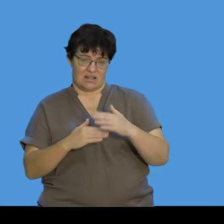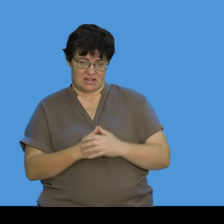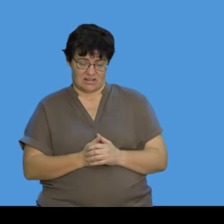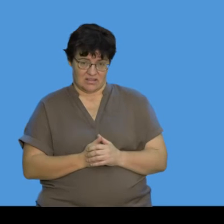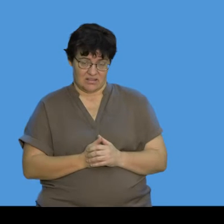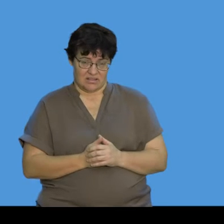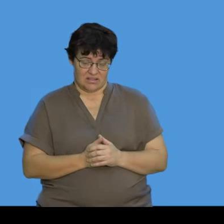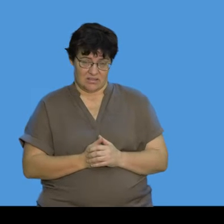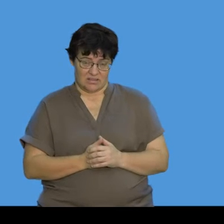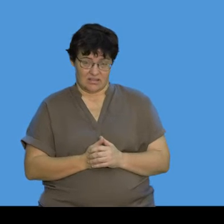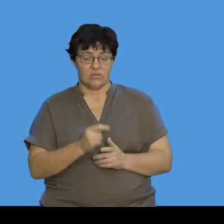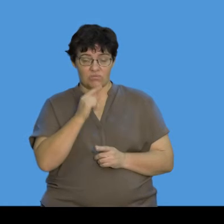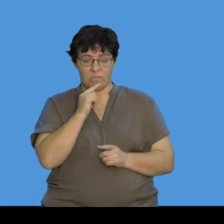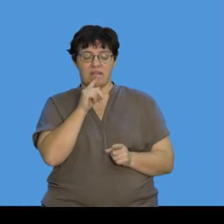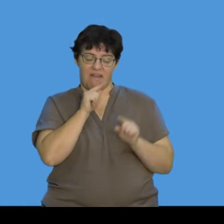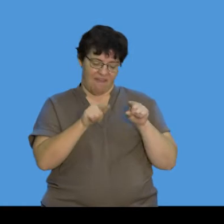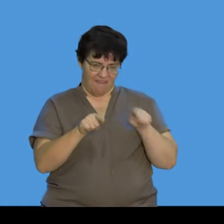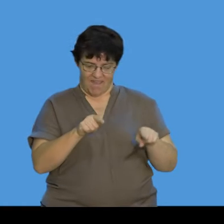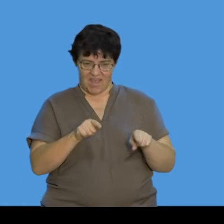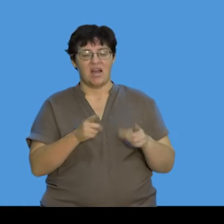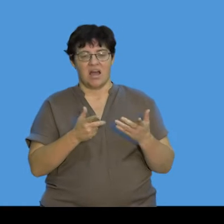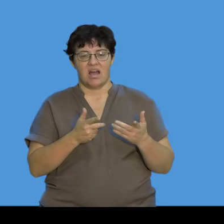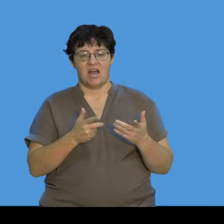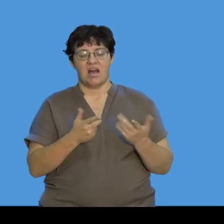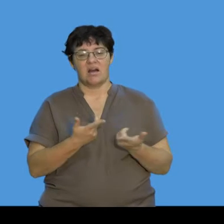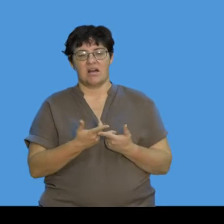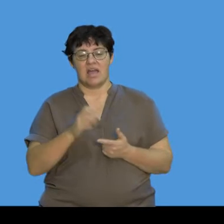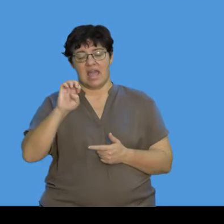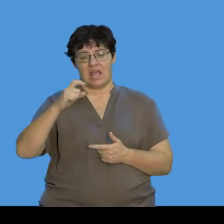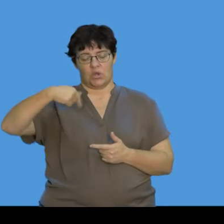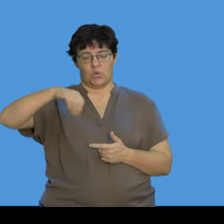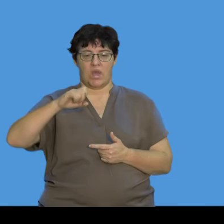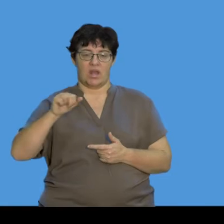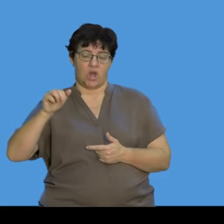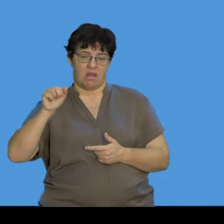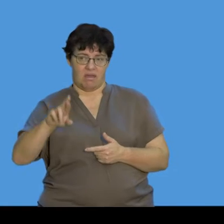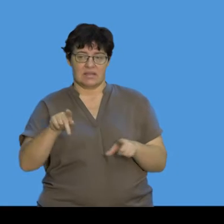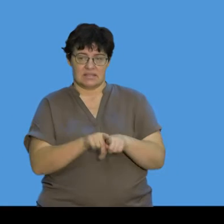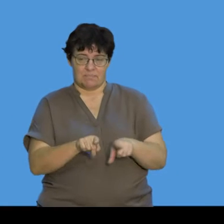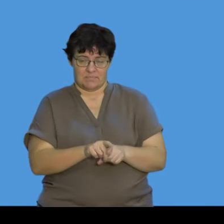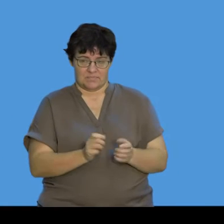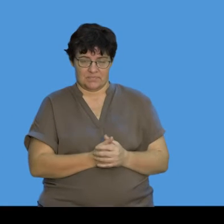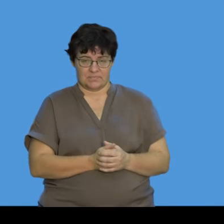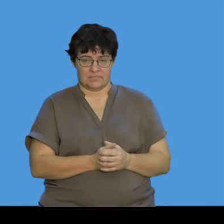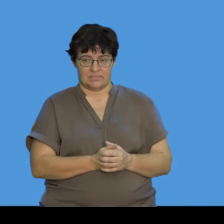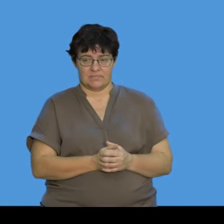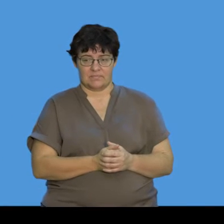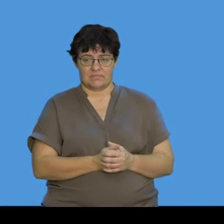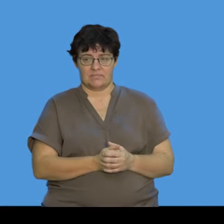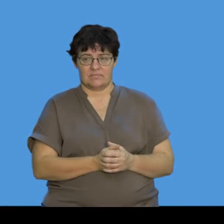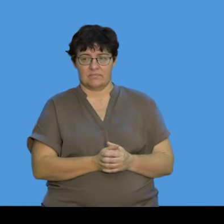And then you can claim that the two triangles are equiangular as well, right? So I'm going to write them down this